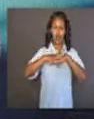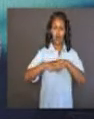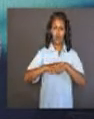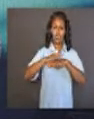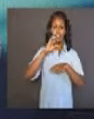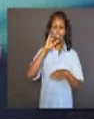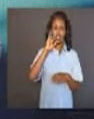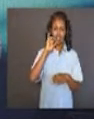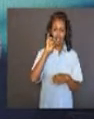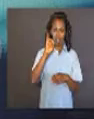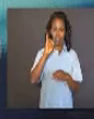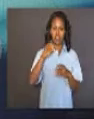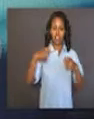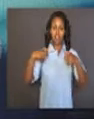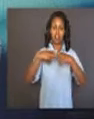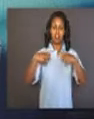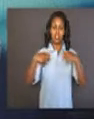current electricity.